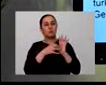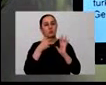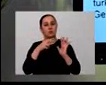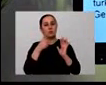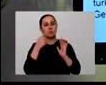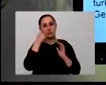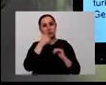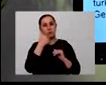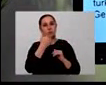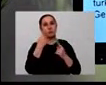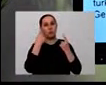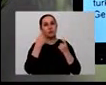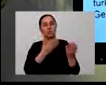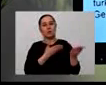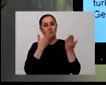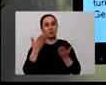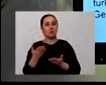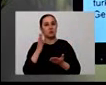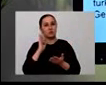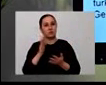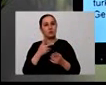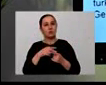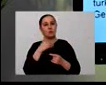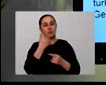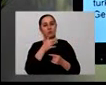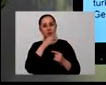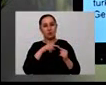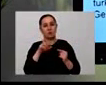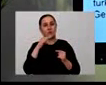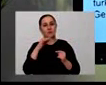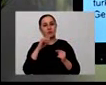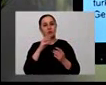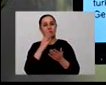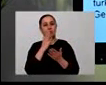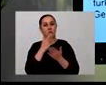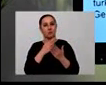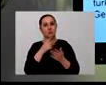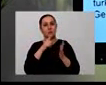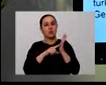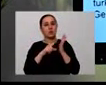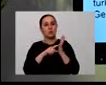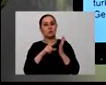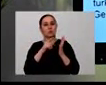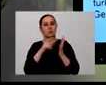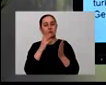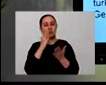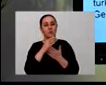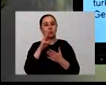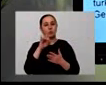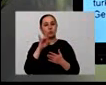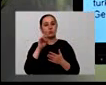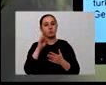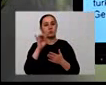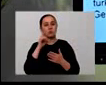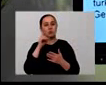1921-yilda esa uni Buxoroga taklif etishadi. Shu davrda Fitrat tashabbusi bilan 70 nafar turkistonlik